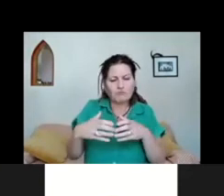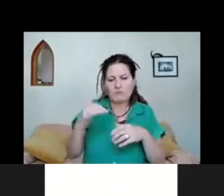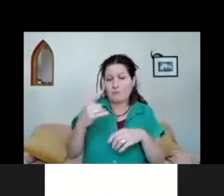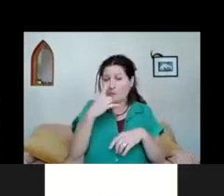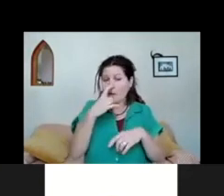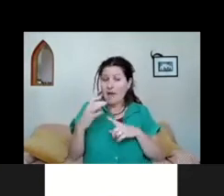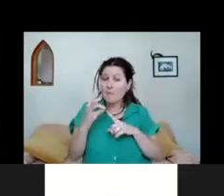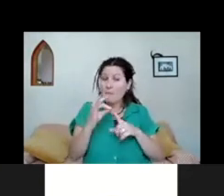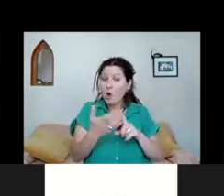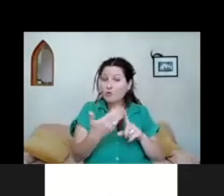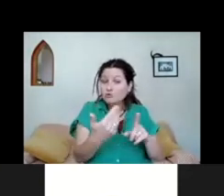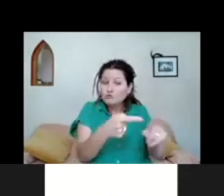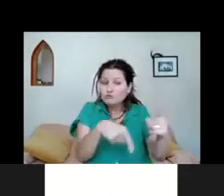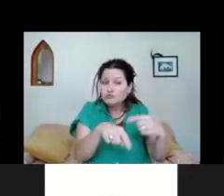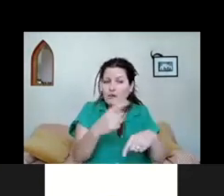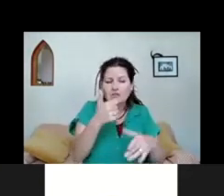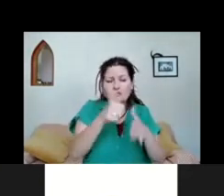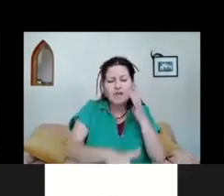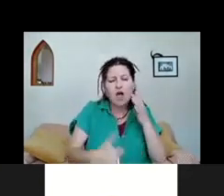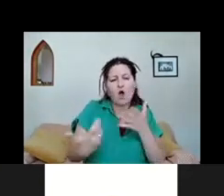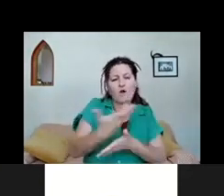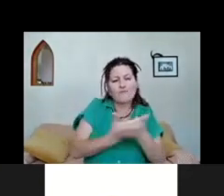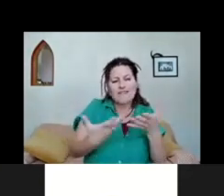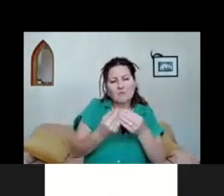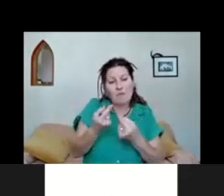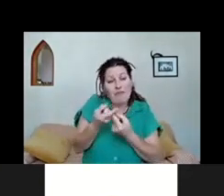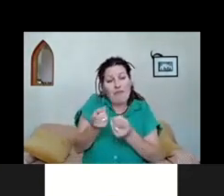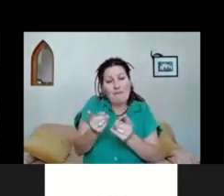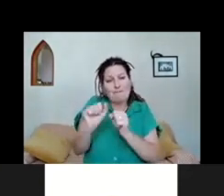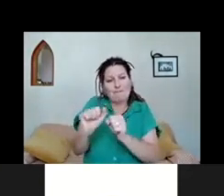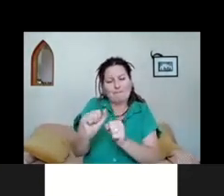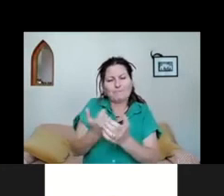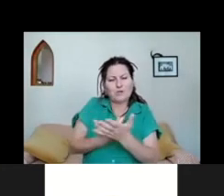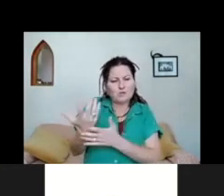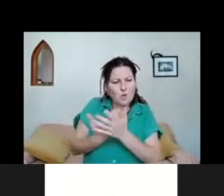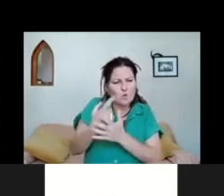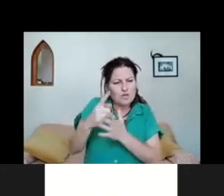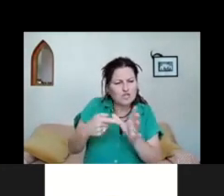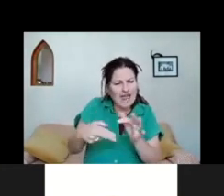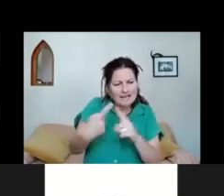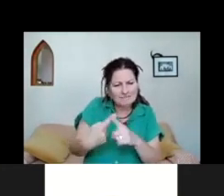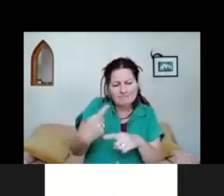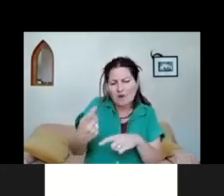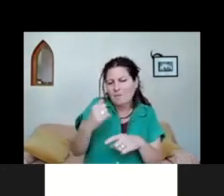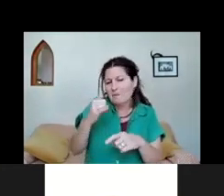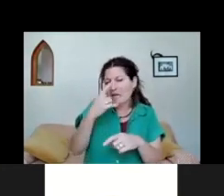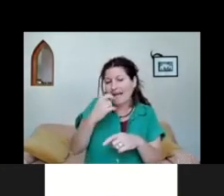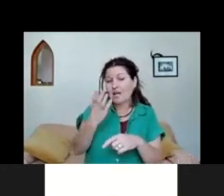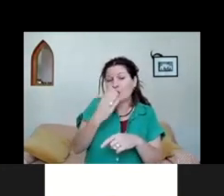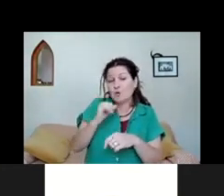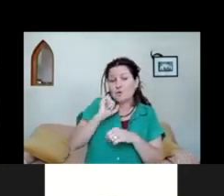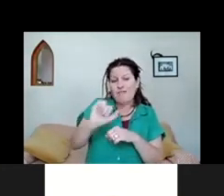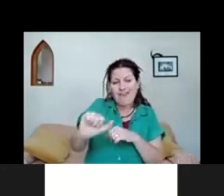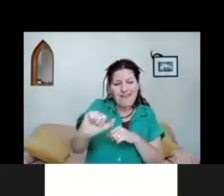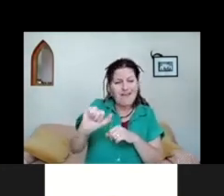starts to trigger off a conversation. And whether there is an opportunity to use that platform for Lewisham London Borough of Culture Year in any way,